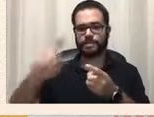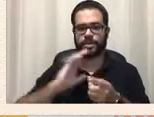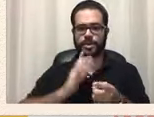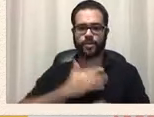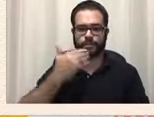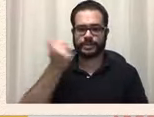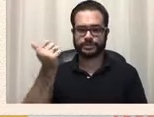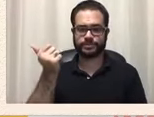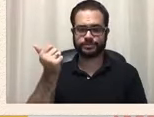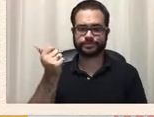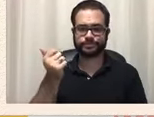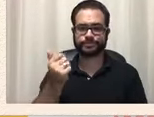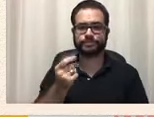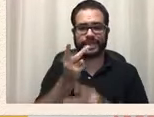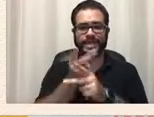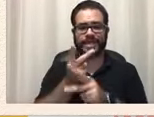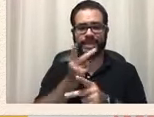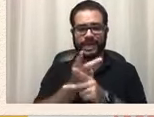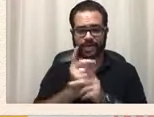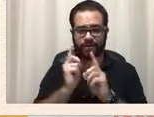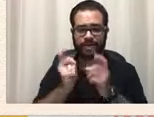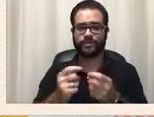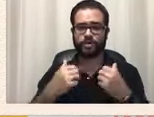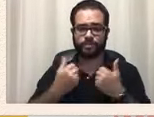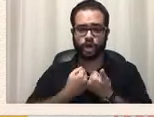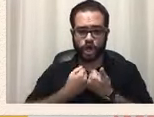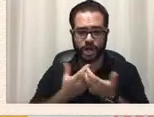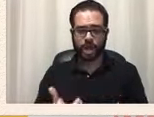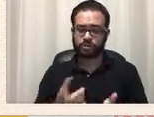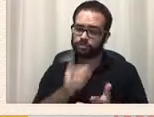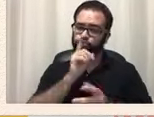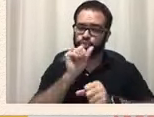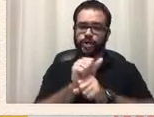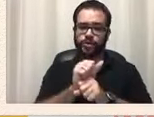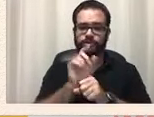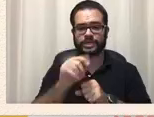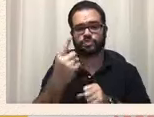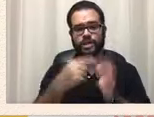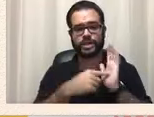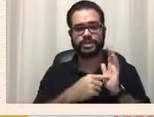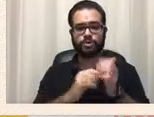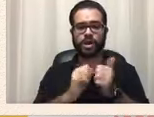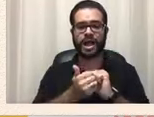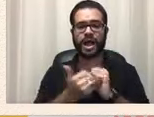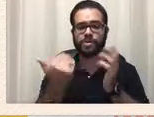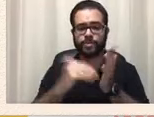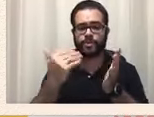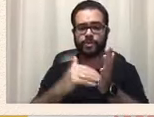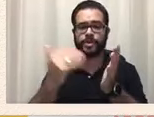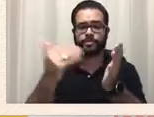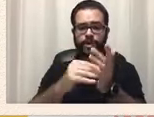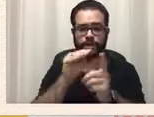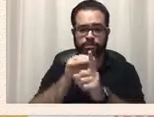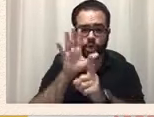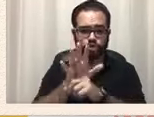Caregiver burnout is real, and it is an example how repeated exposure to stress can take its